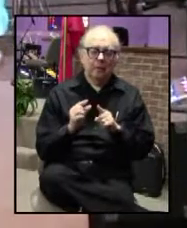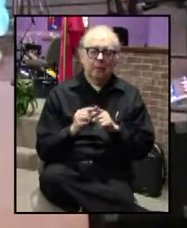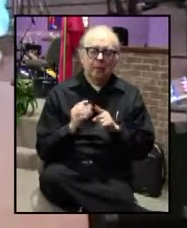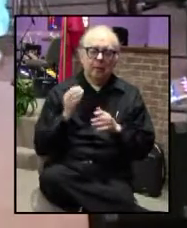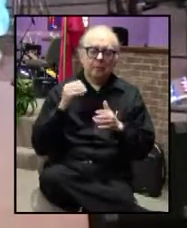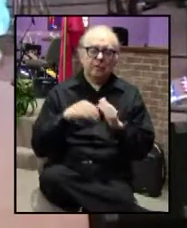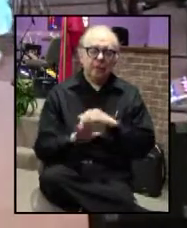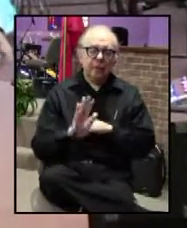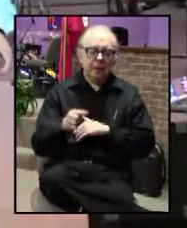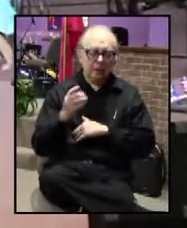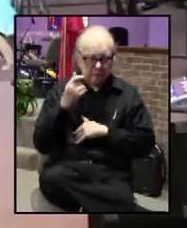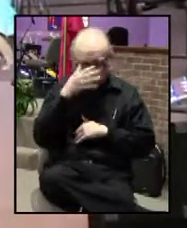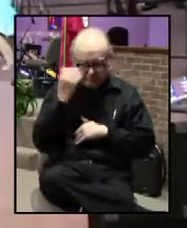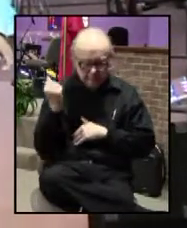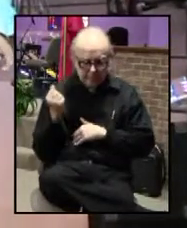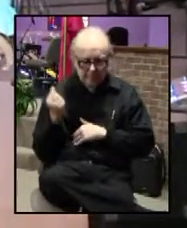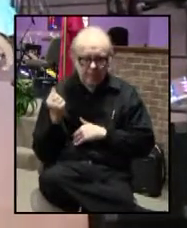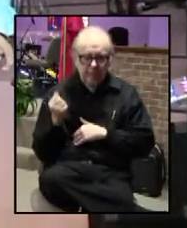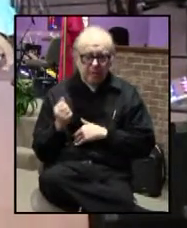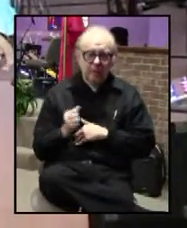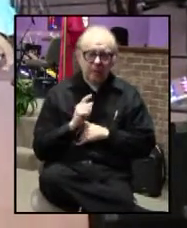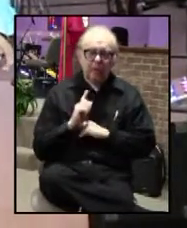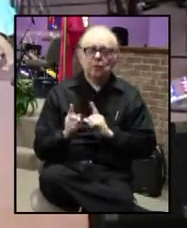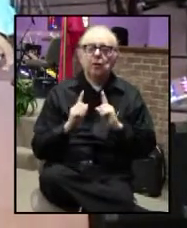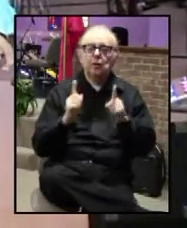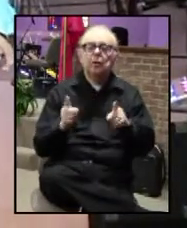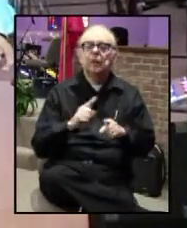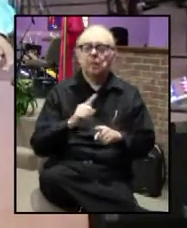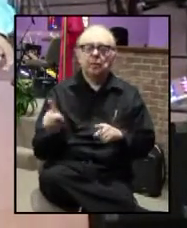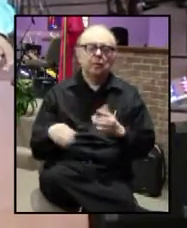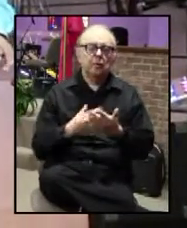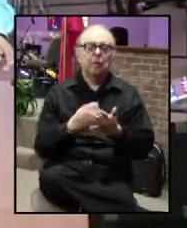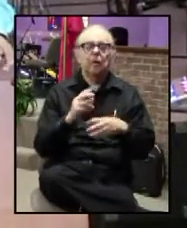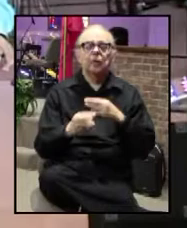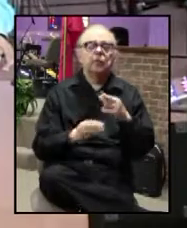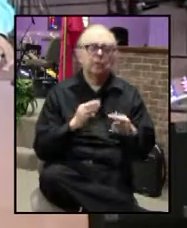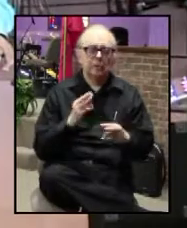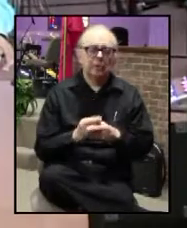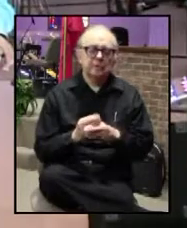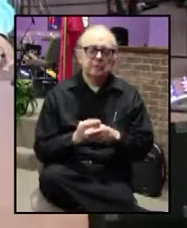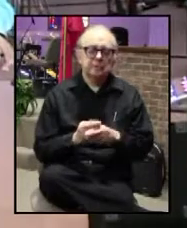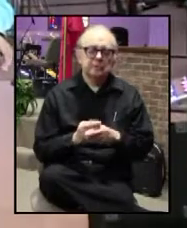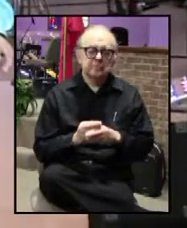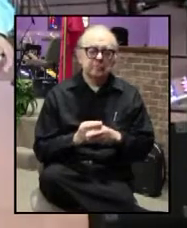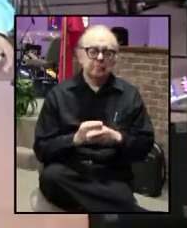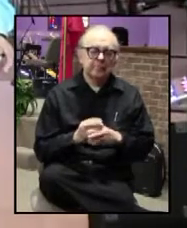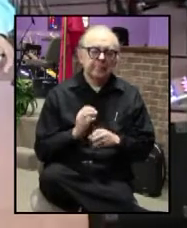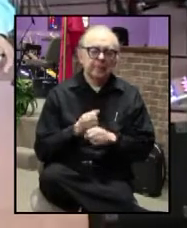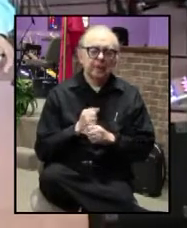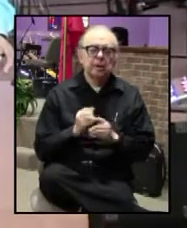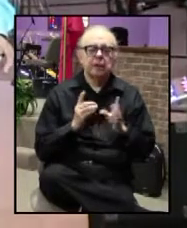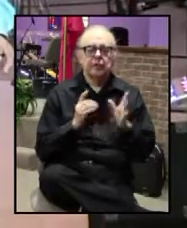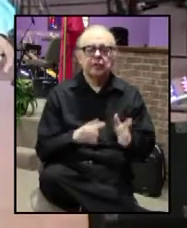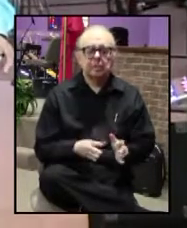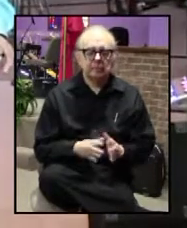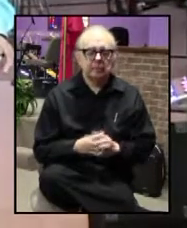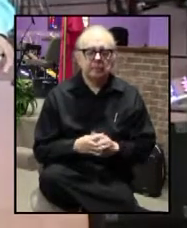their memory. Go ye therefore into all the world and make